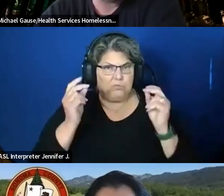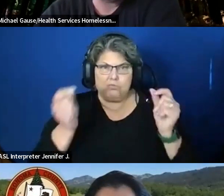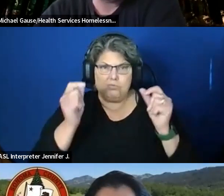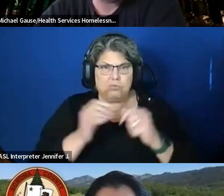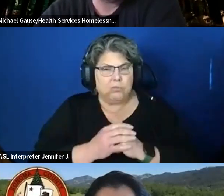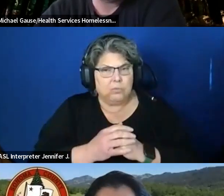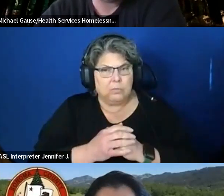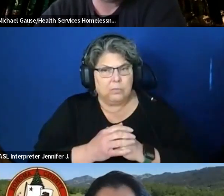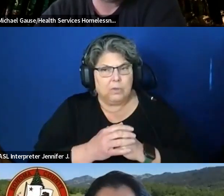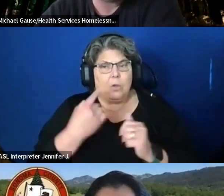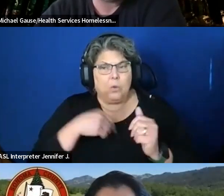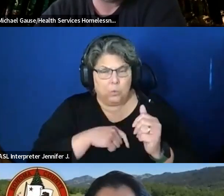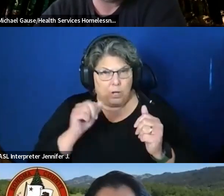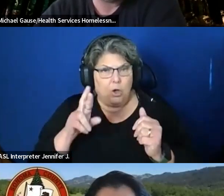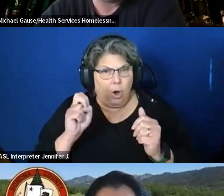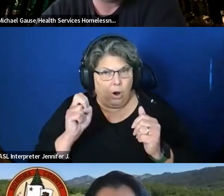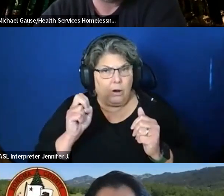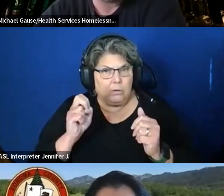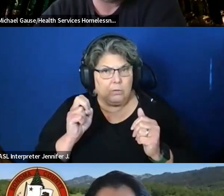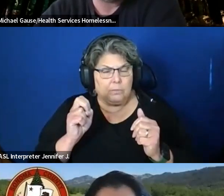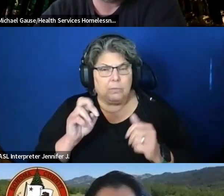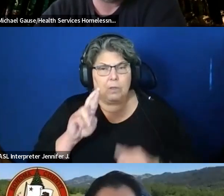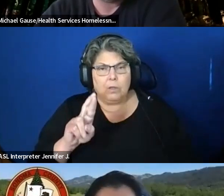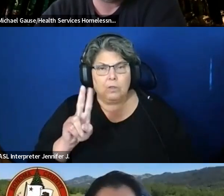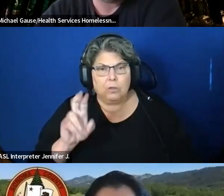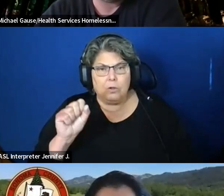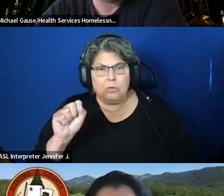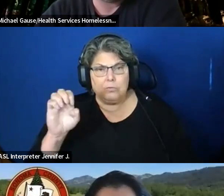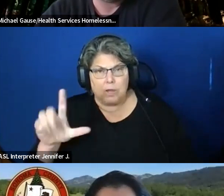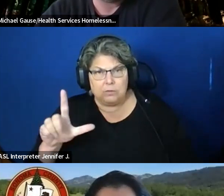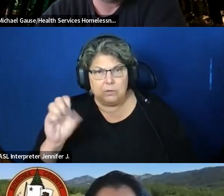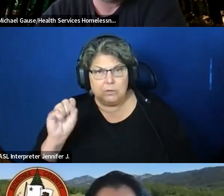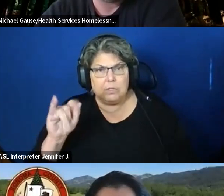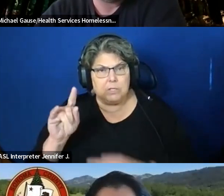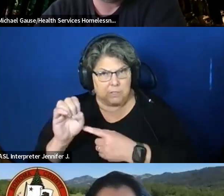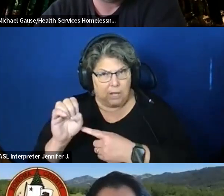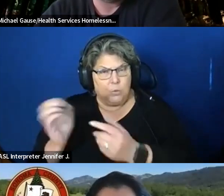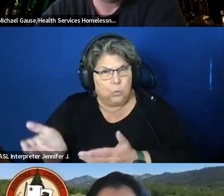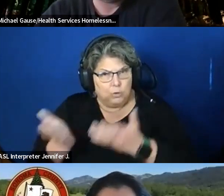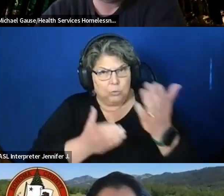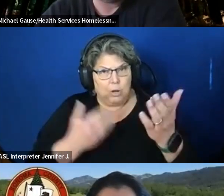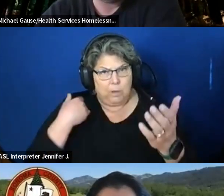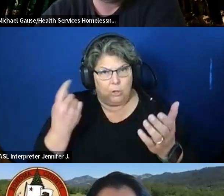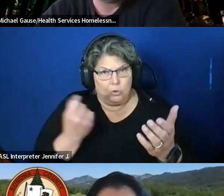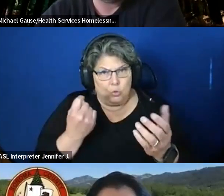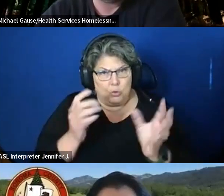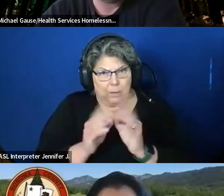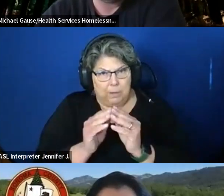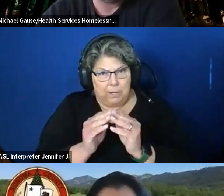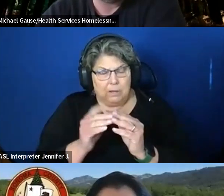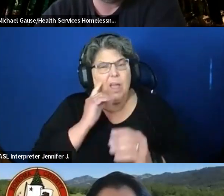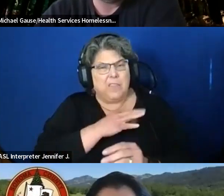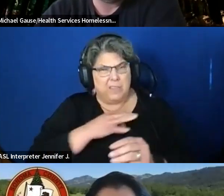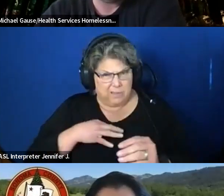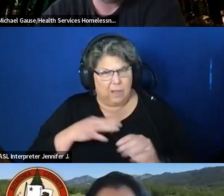We are, the Russell site was brought up at Tuesday meeting. I think that staff is doing some